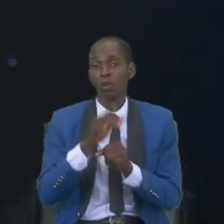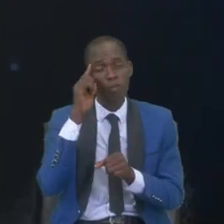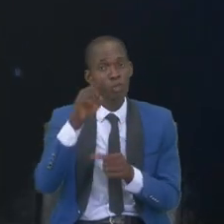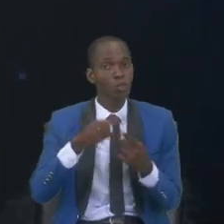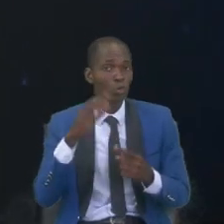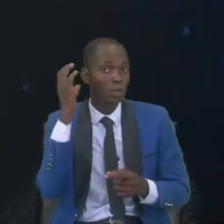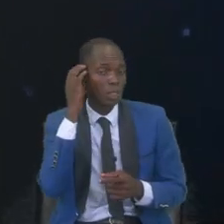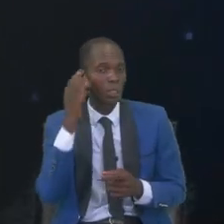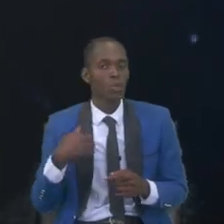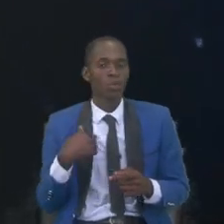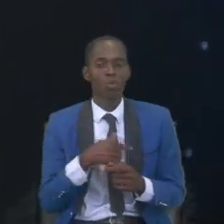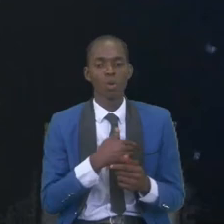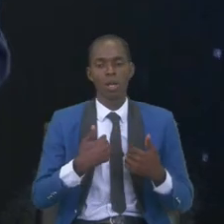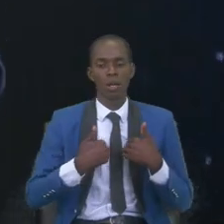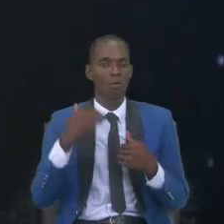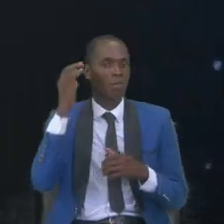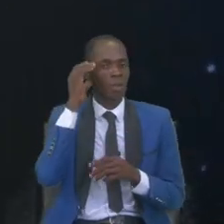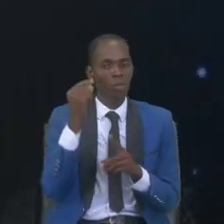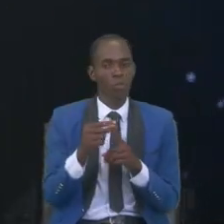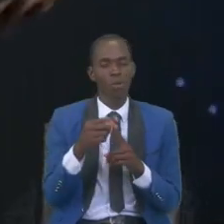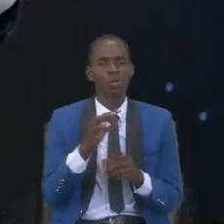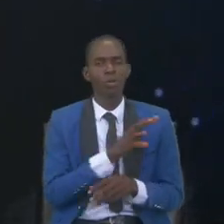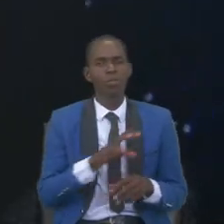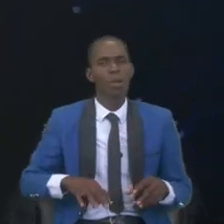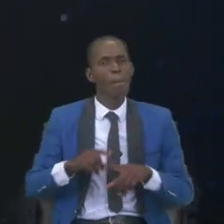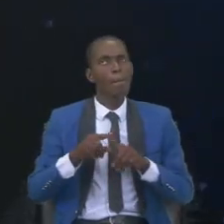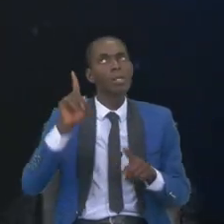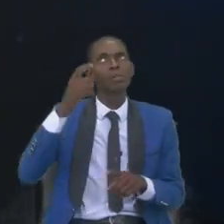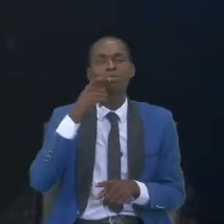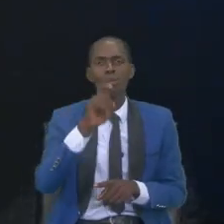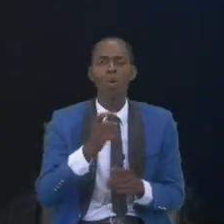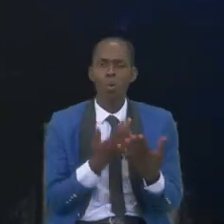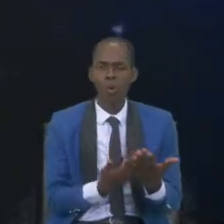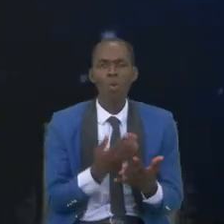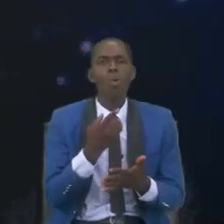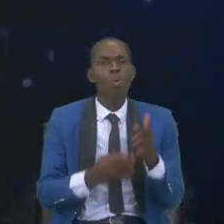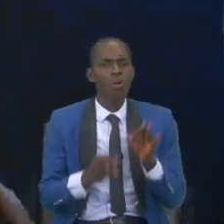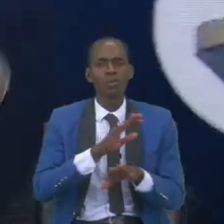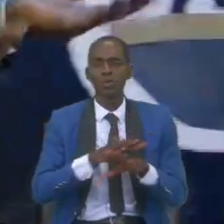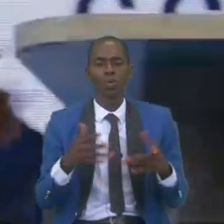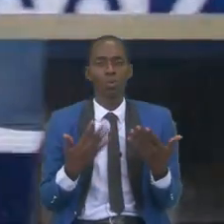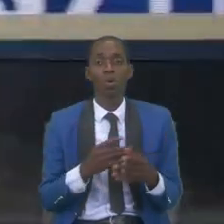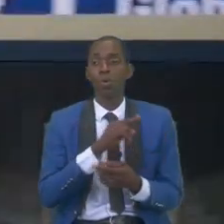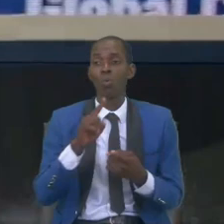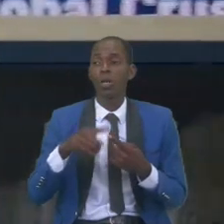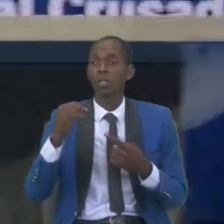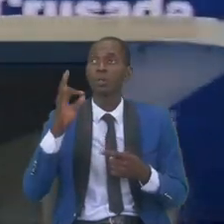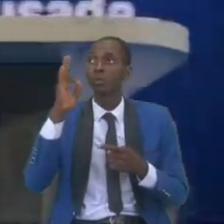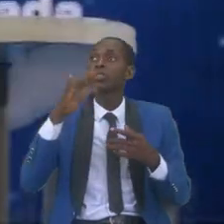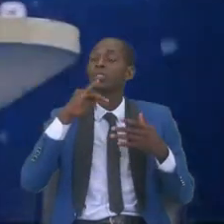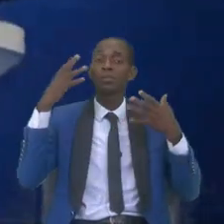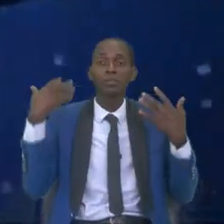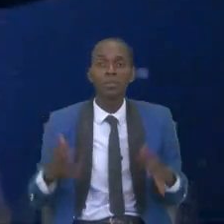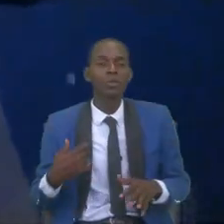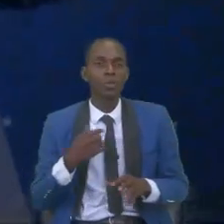the message from Christ, but he said, wait. What if we don't wait? And the meeting is over, and then we rush out, and over